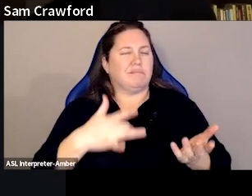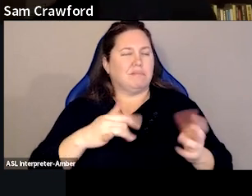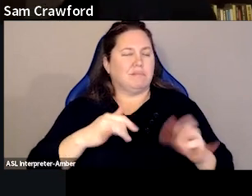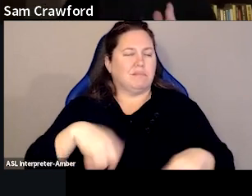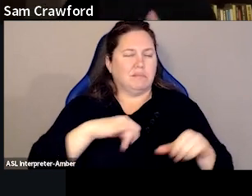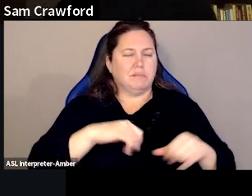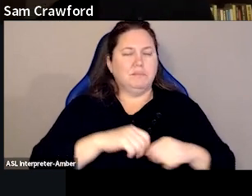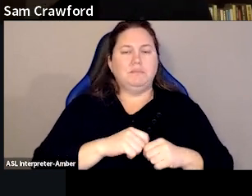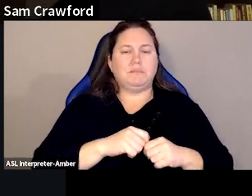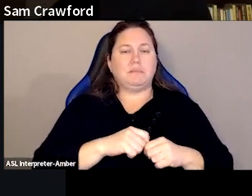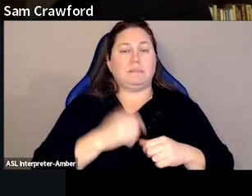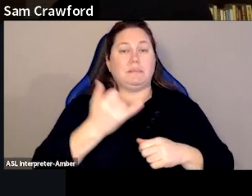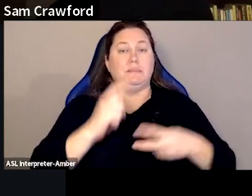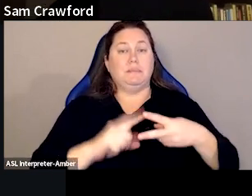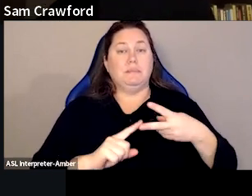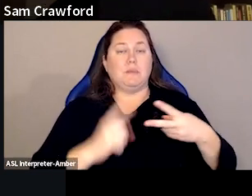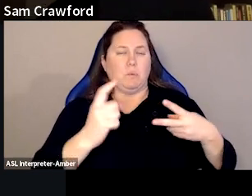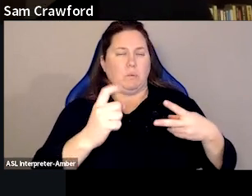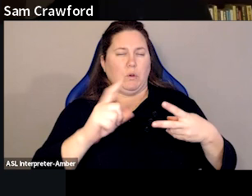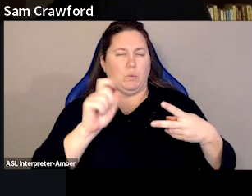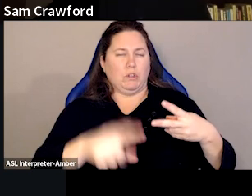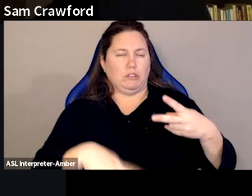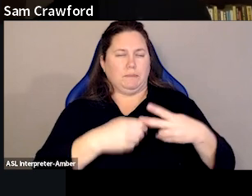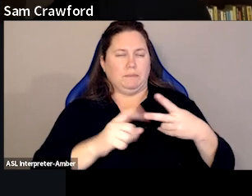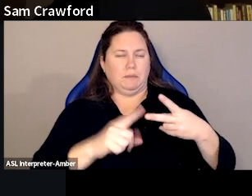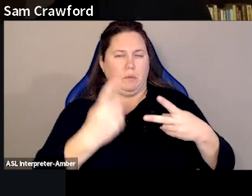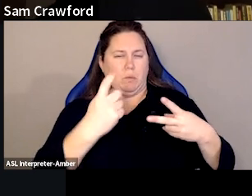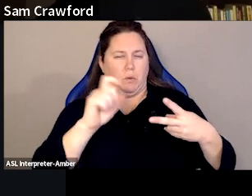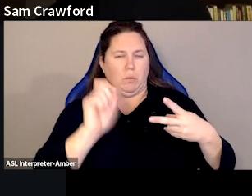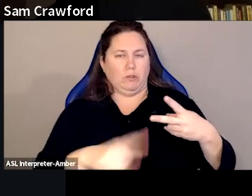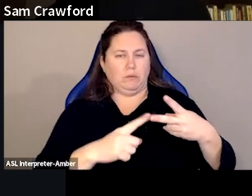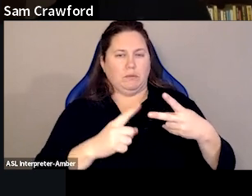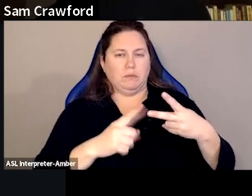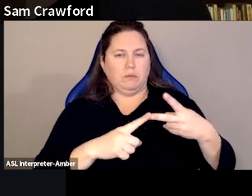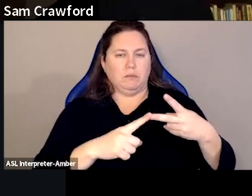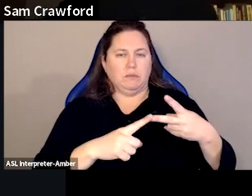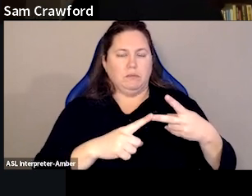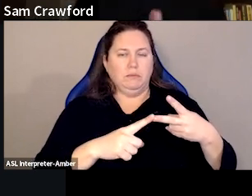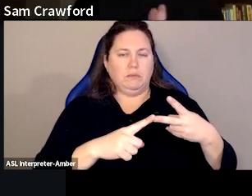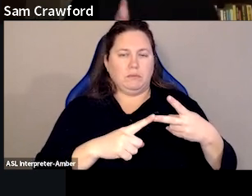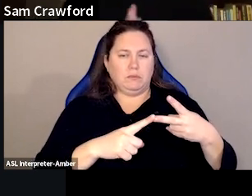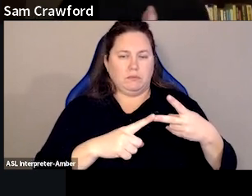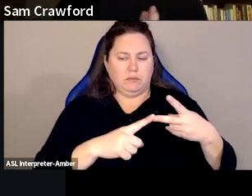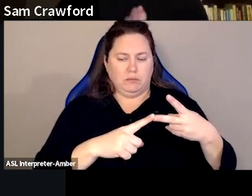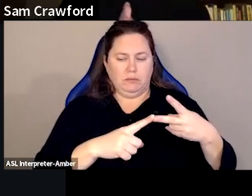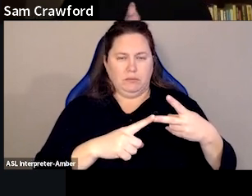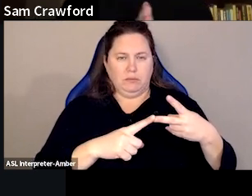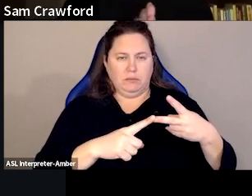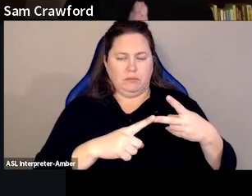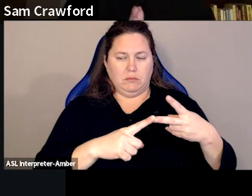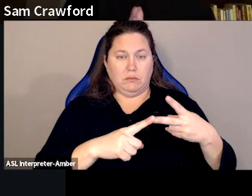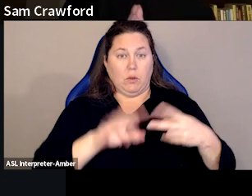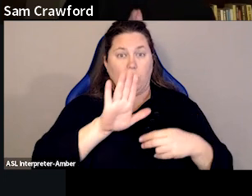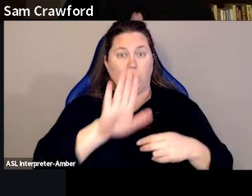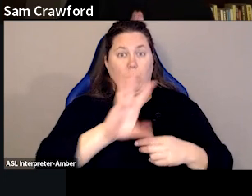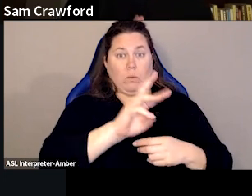again, we should have a pop-up coming up again. So when was the last time that you made significant changes to your